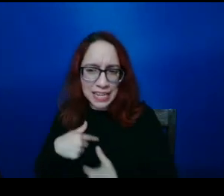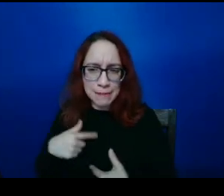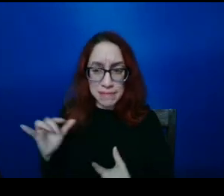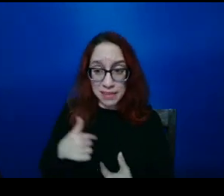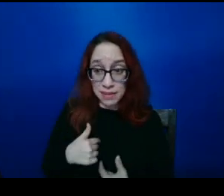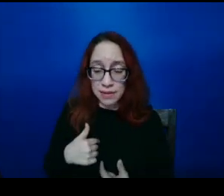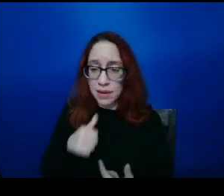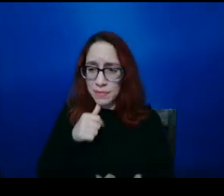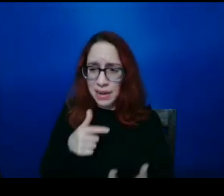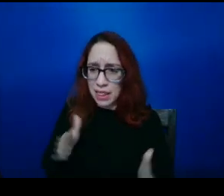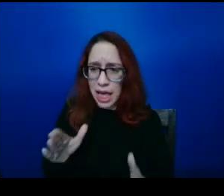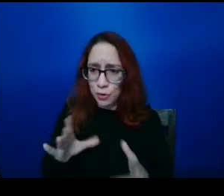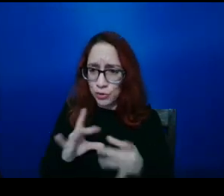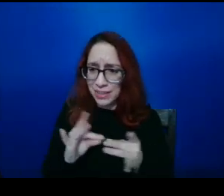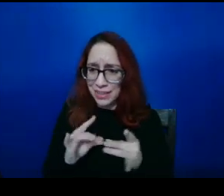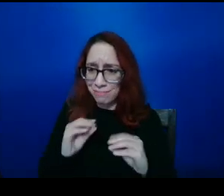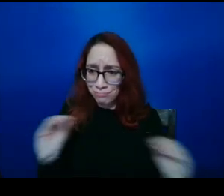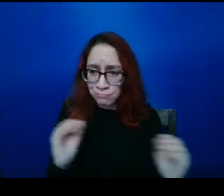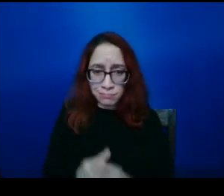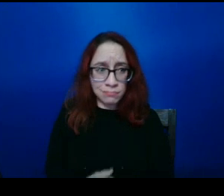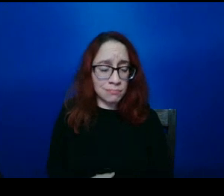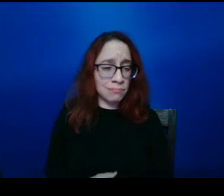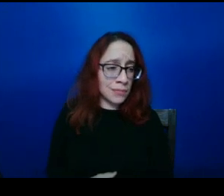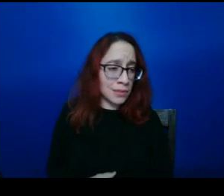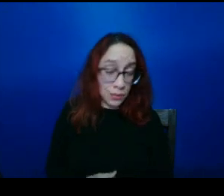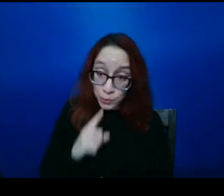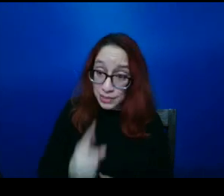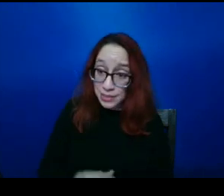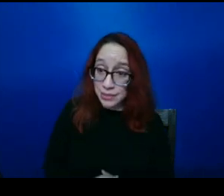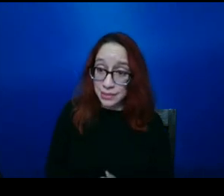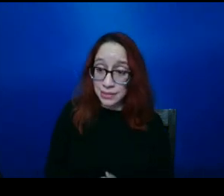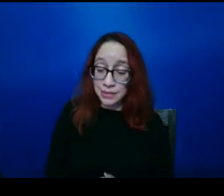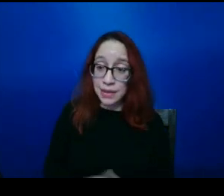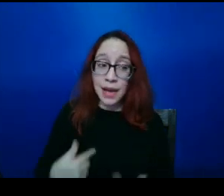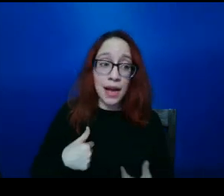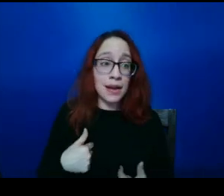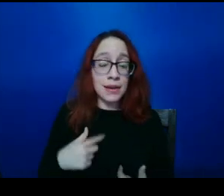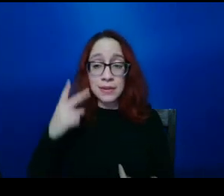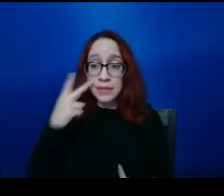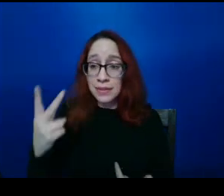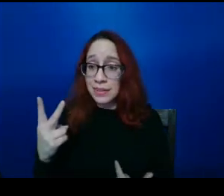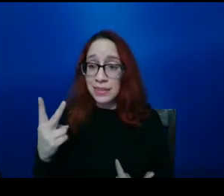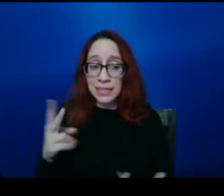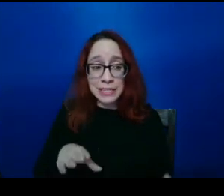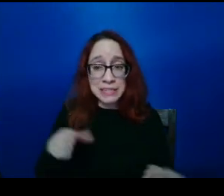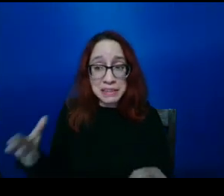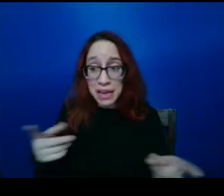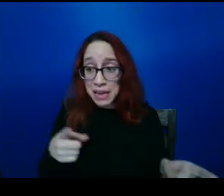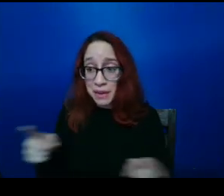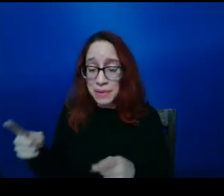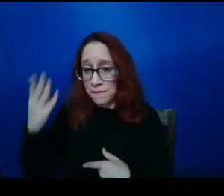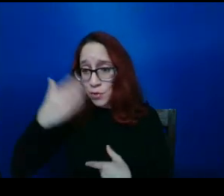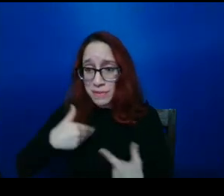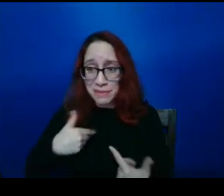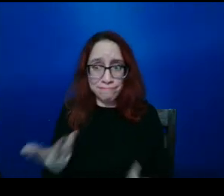not allowed to comment on anything, really. You know, I witnessed these deaths take place right in front of